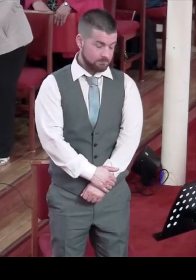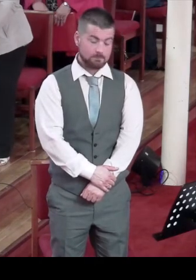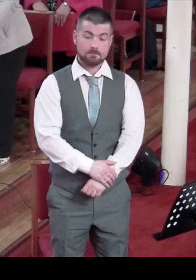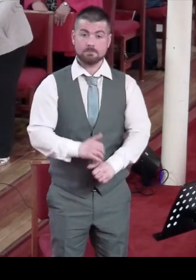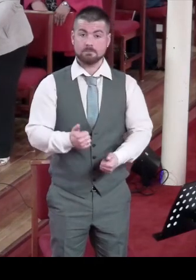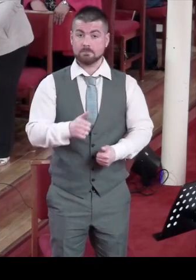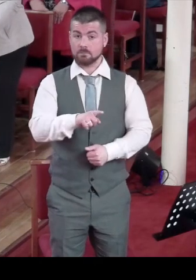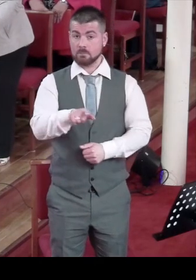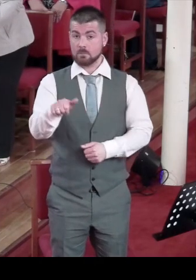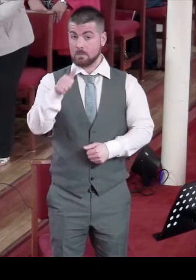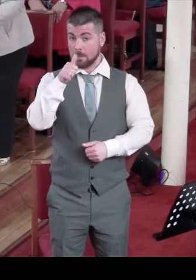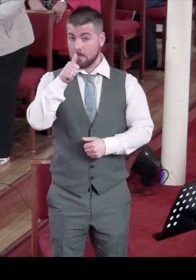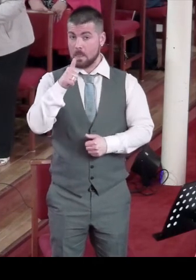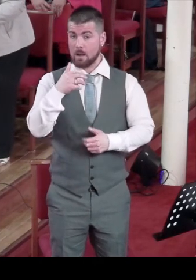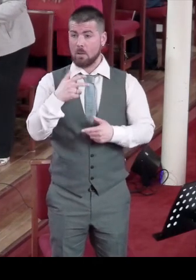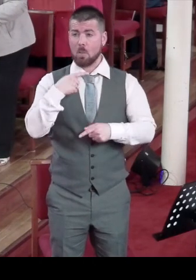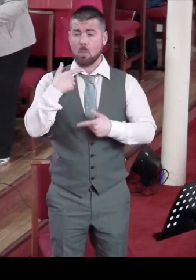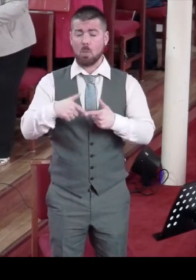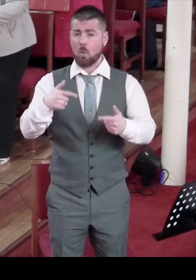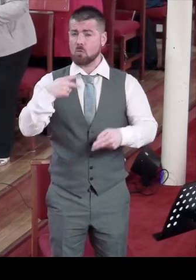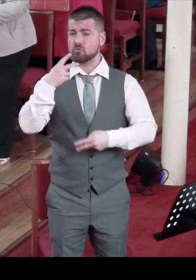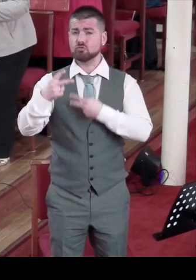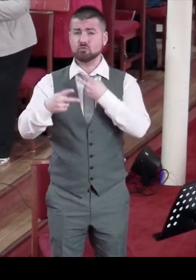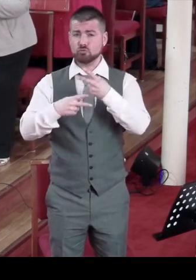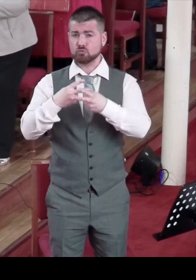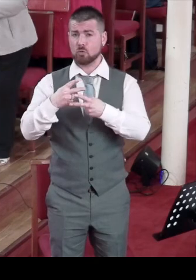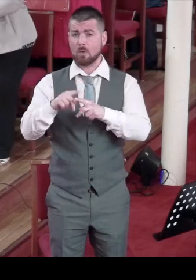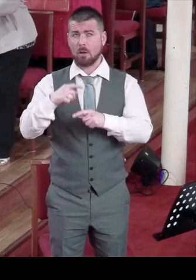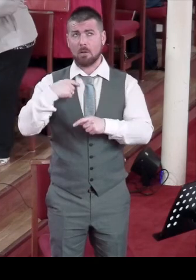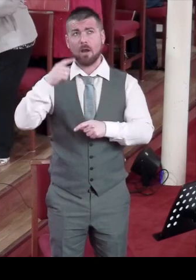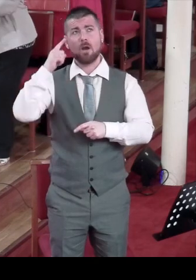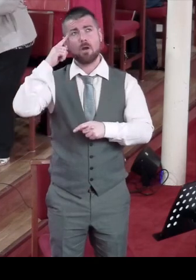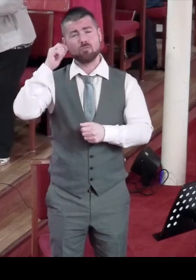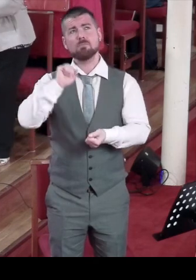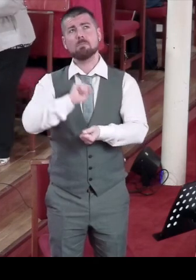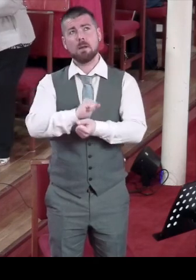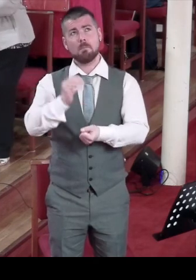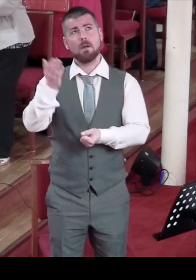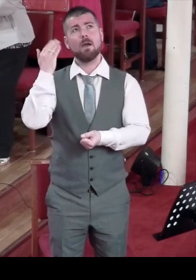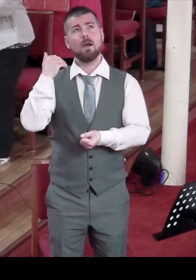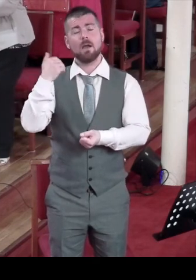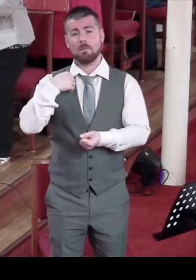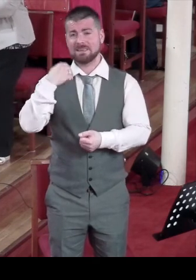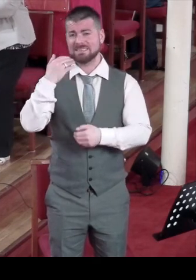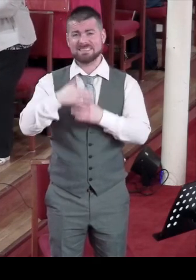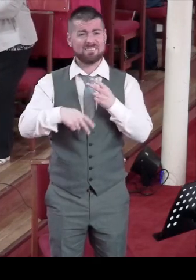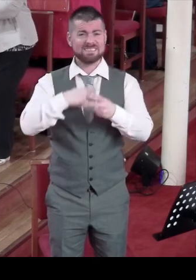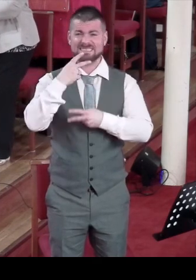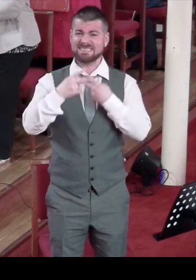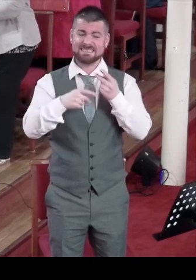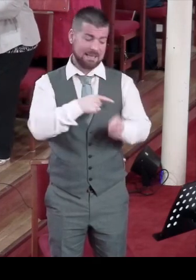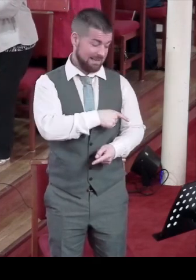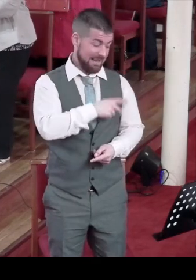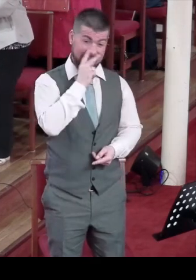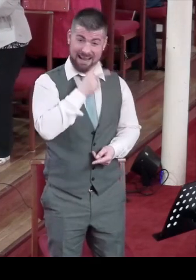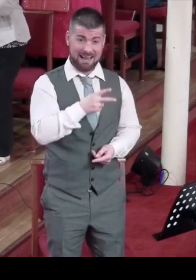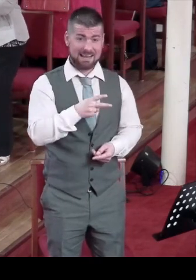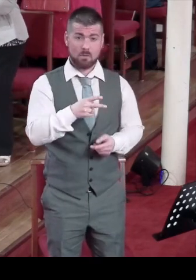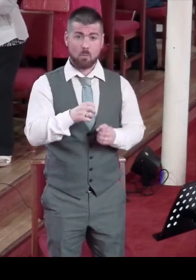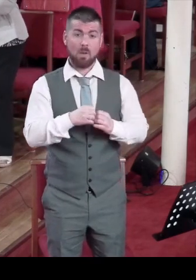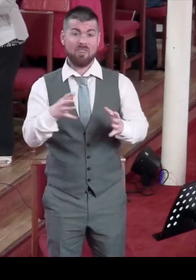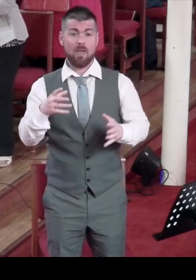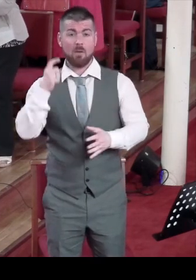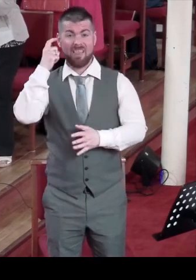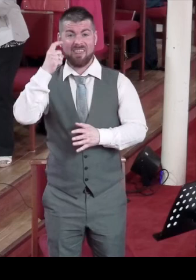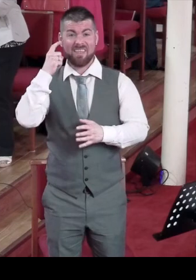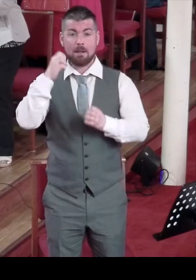You know, folks, many hymns really spark memories, and I'll never sing that hymn again without thinking about being